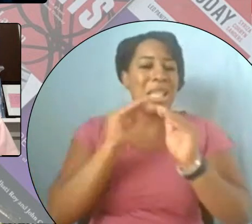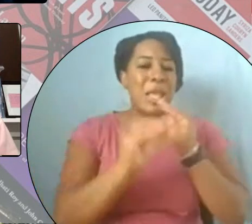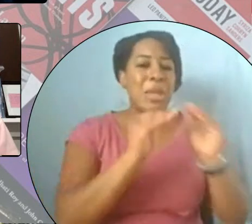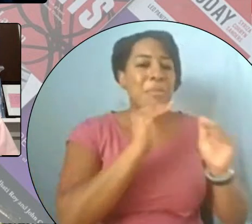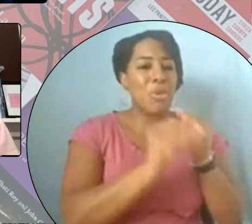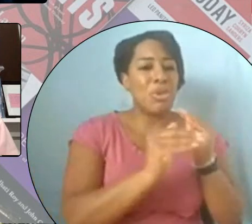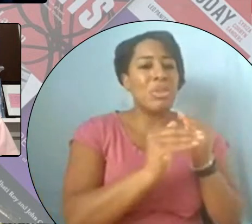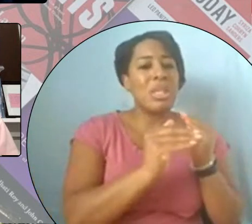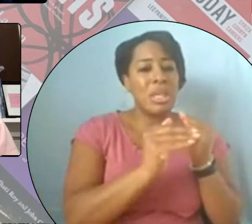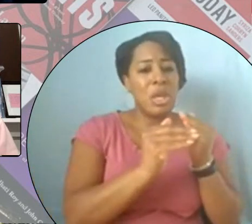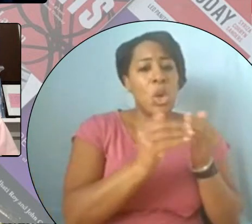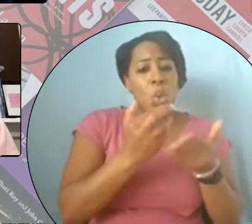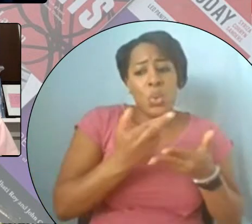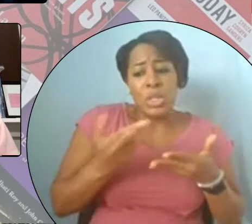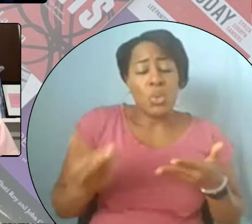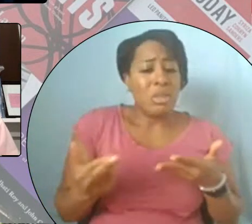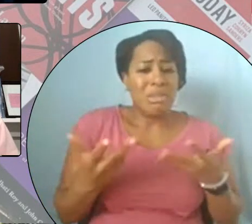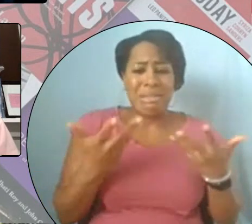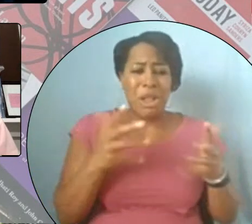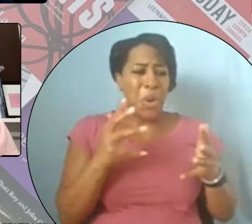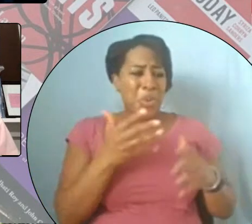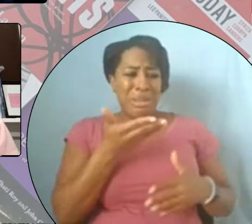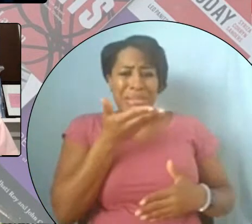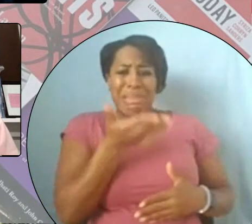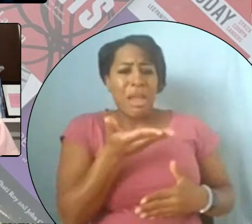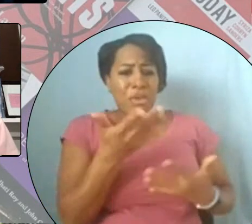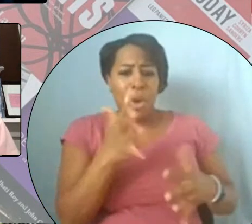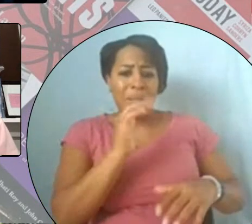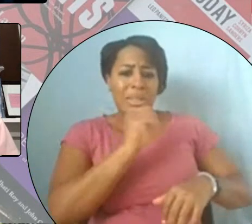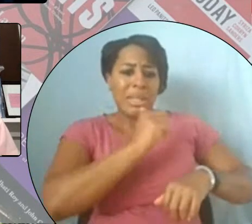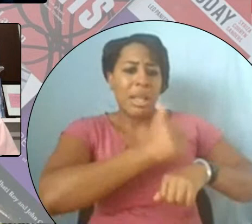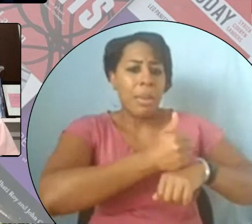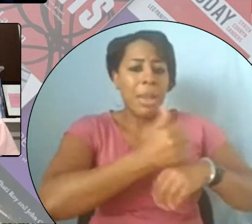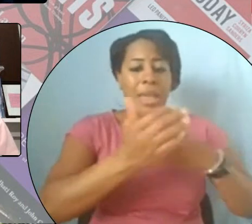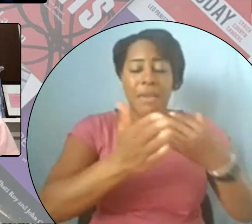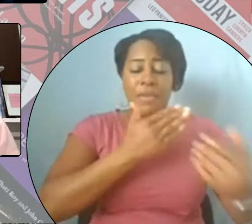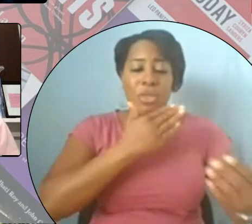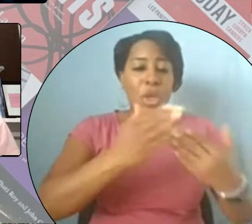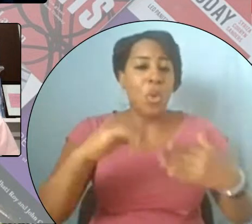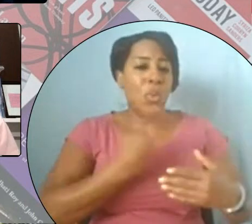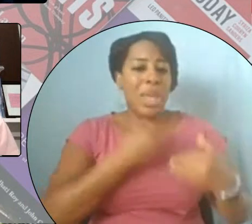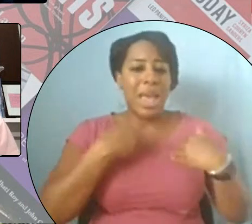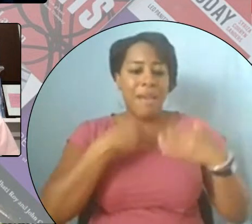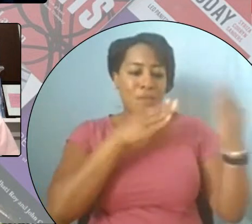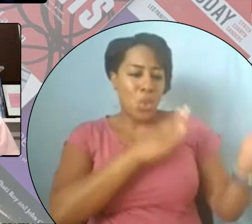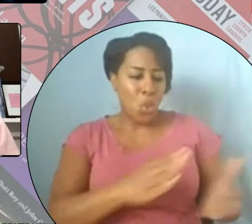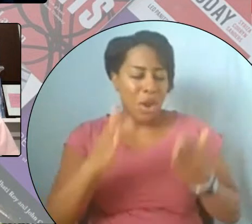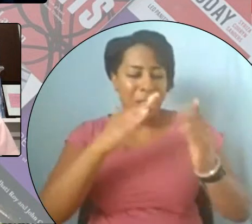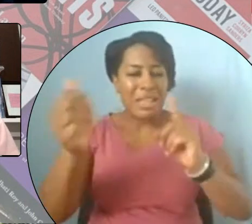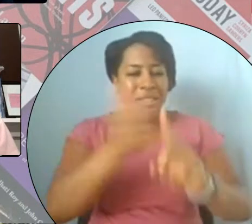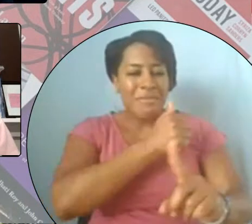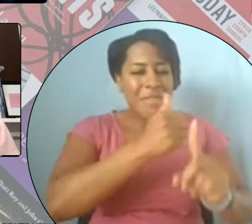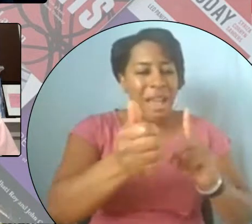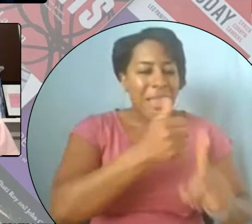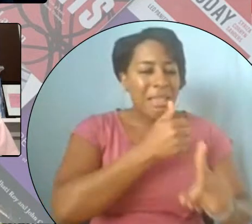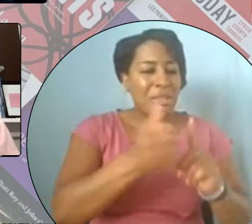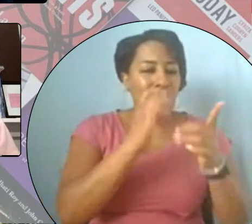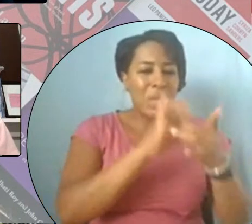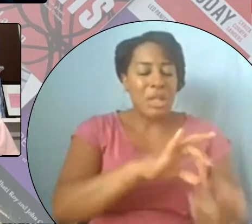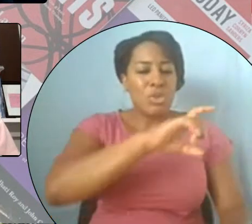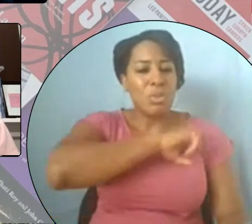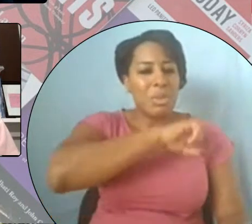for, in spite of the kind of organized violence that exists with police and with incarceration. So I